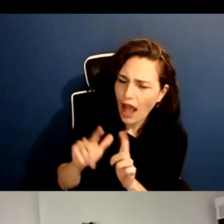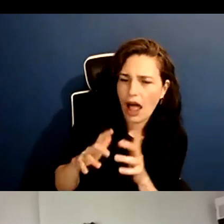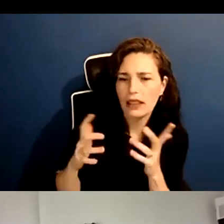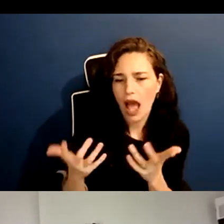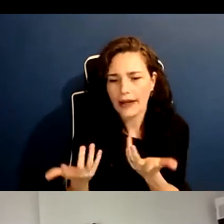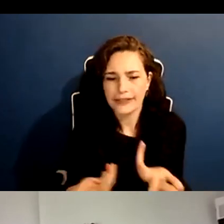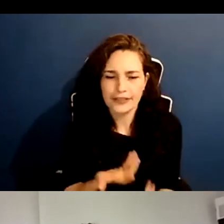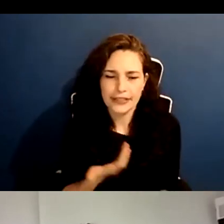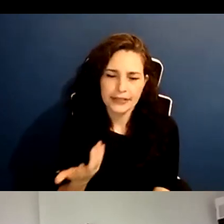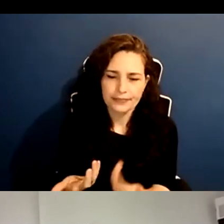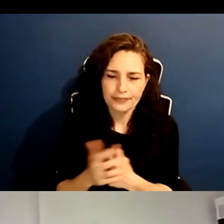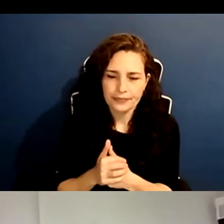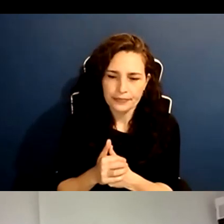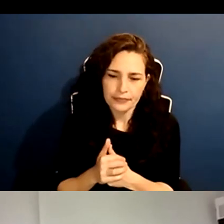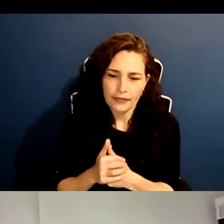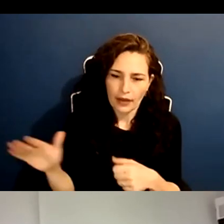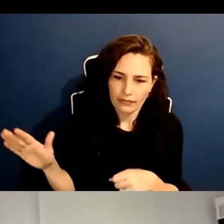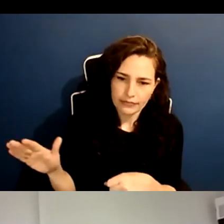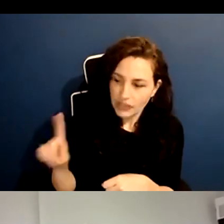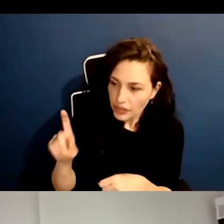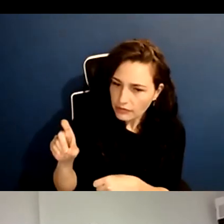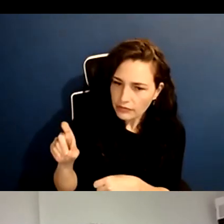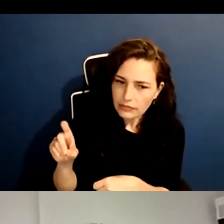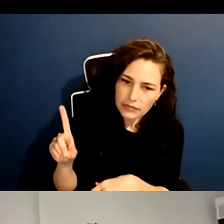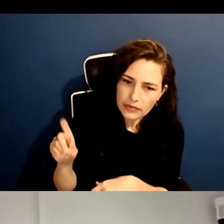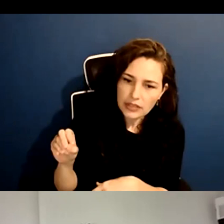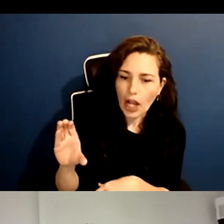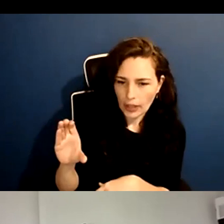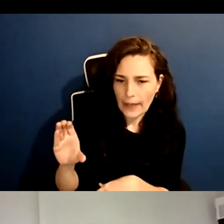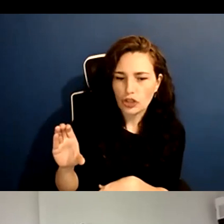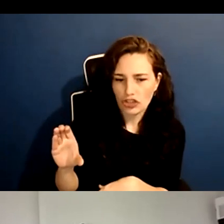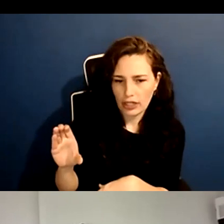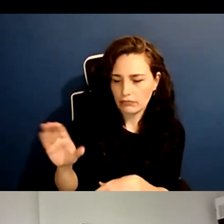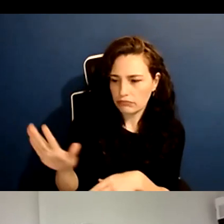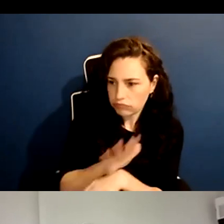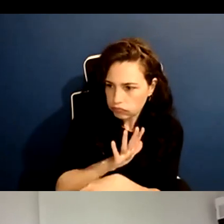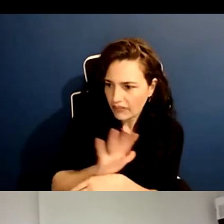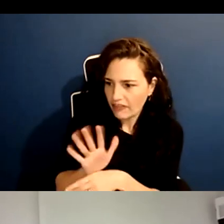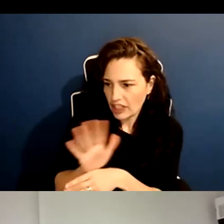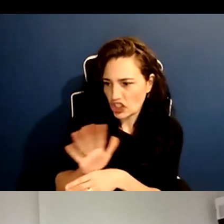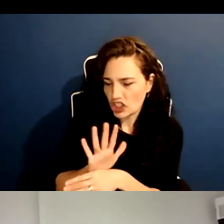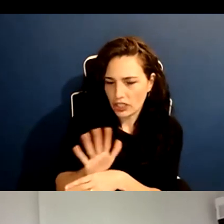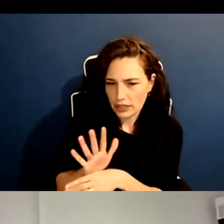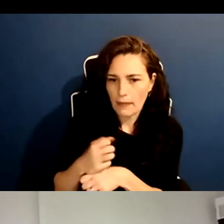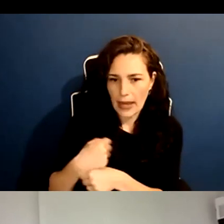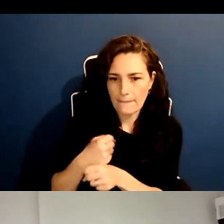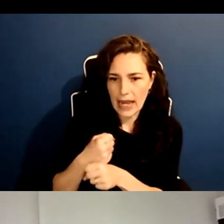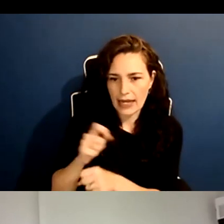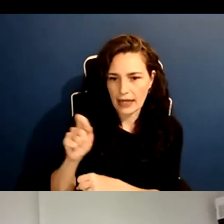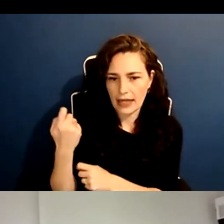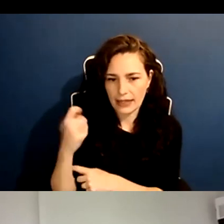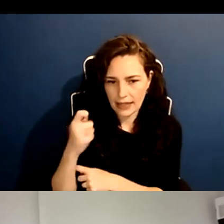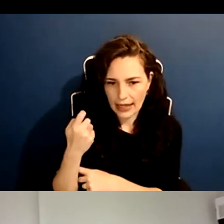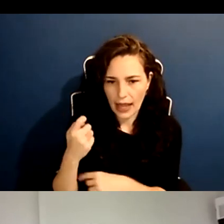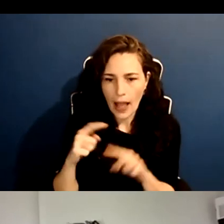documentary features being made in Kenya. And so when I started, that's why I was like, oh yeah, that's just a 1 year and, you know, we're going to go. But Meena, like, you know, came